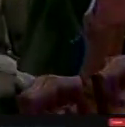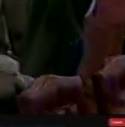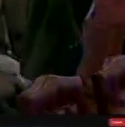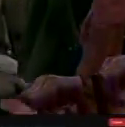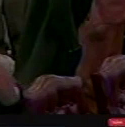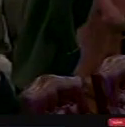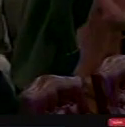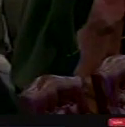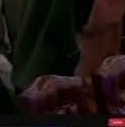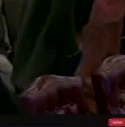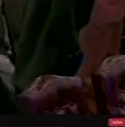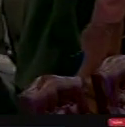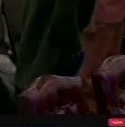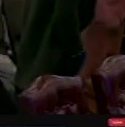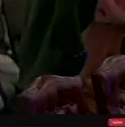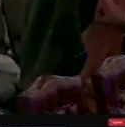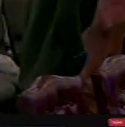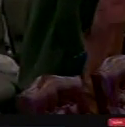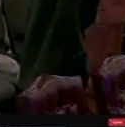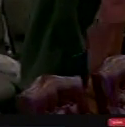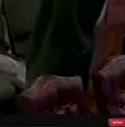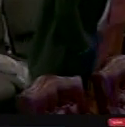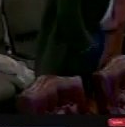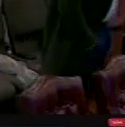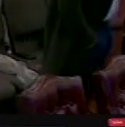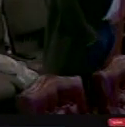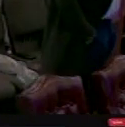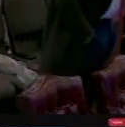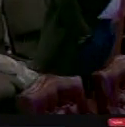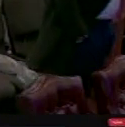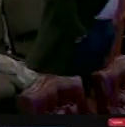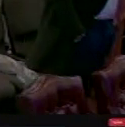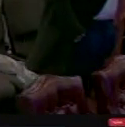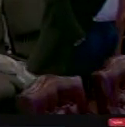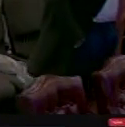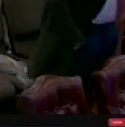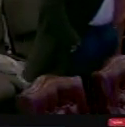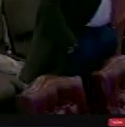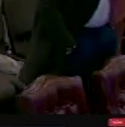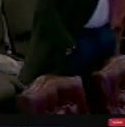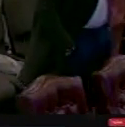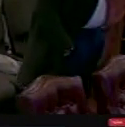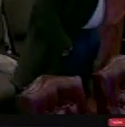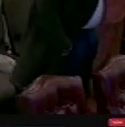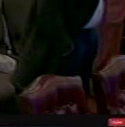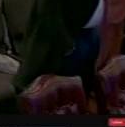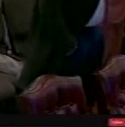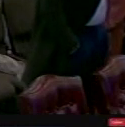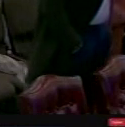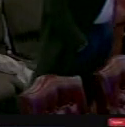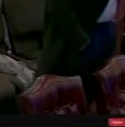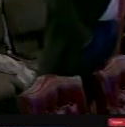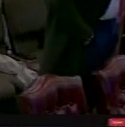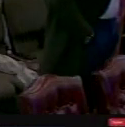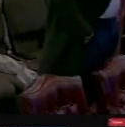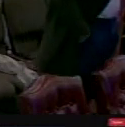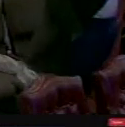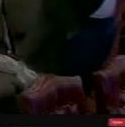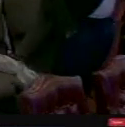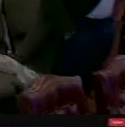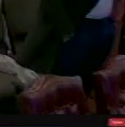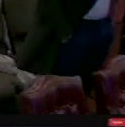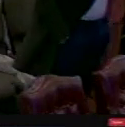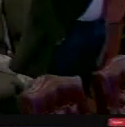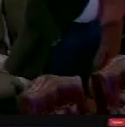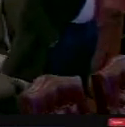and you shall be witnessing so to me both in Jerusalem you know Judea in submarial to the utmost part of the Earth are you just looking at